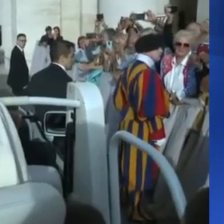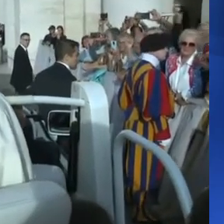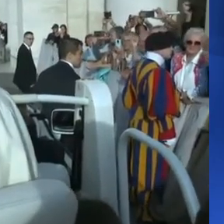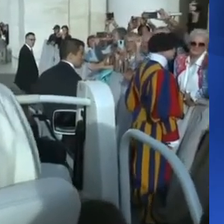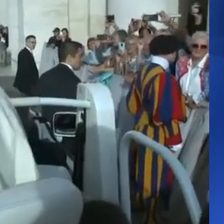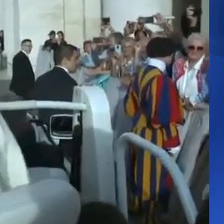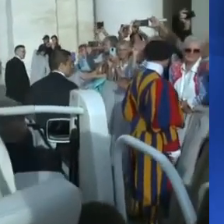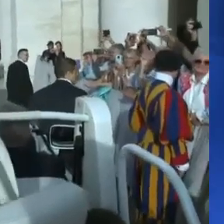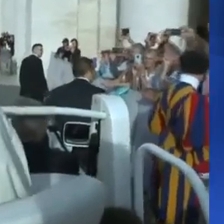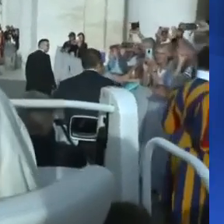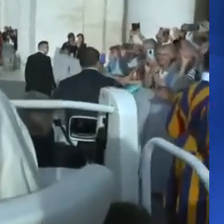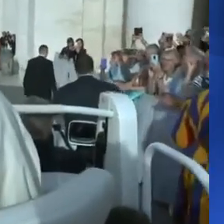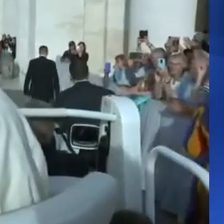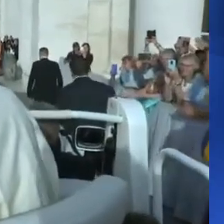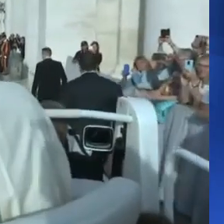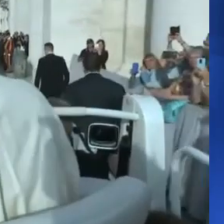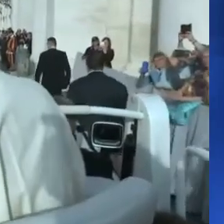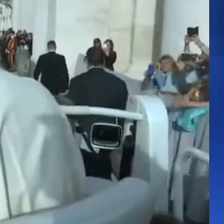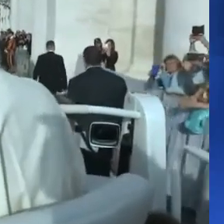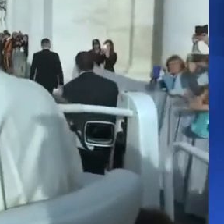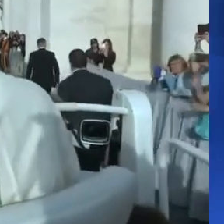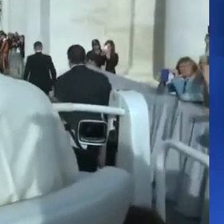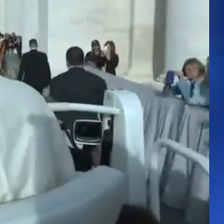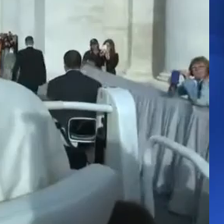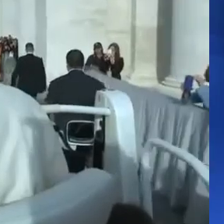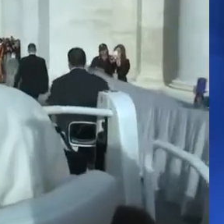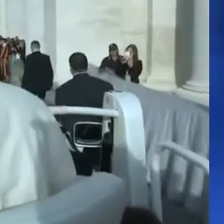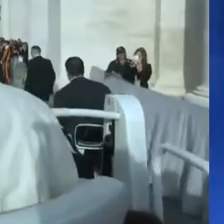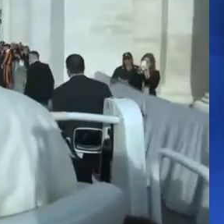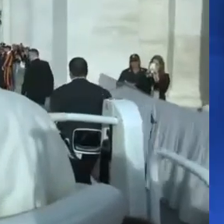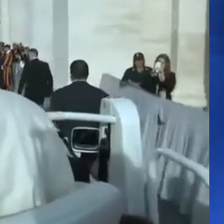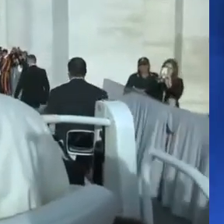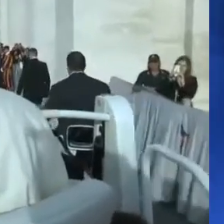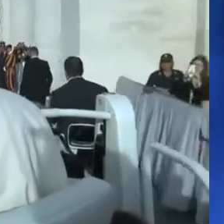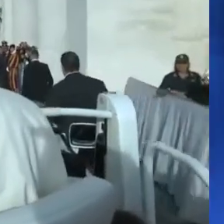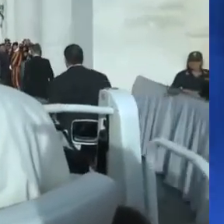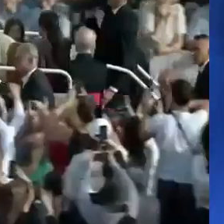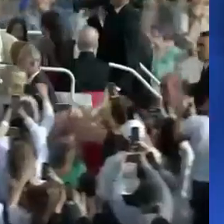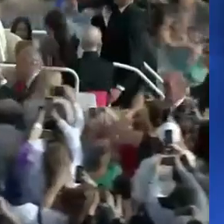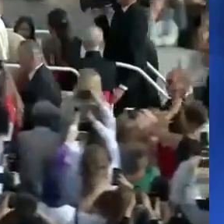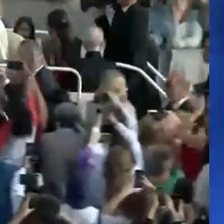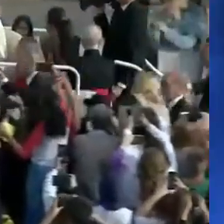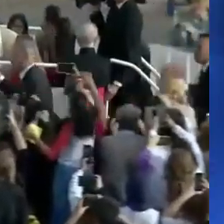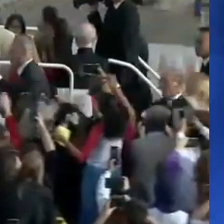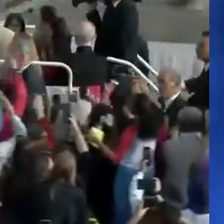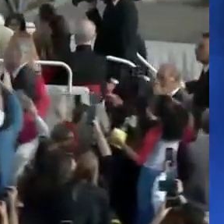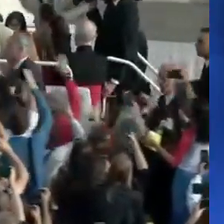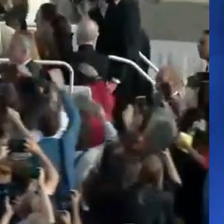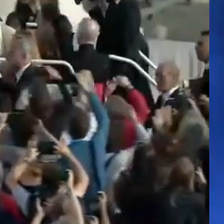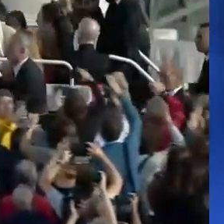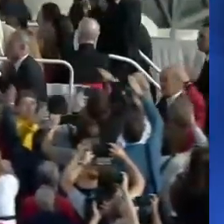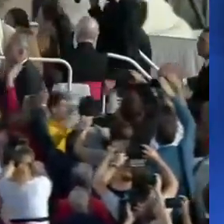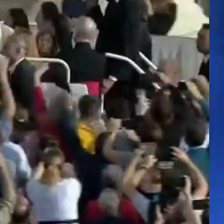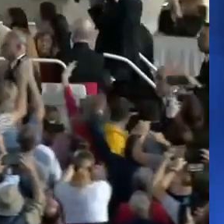Ponadto informujemy, że po zakończeniu audiencji dla chętnych będzie możliwość uczestniczenia w mszy świętej dla